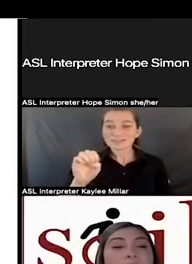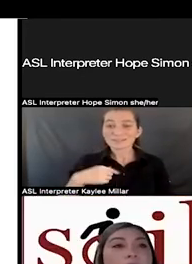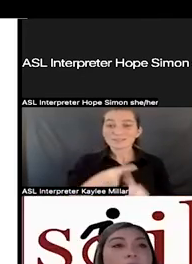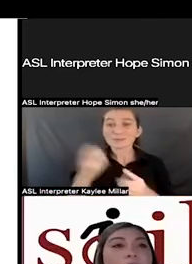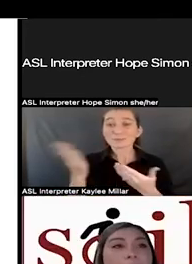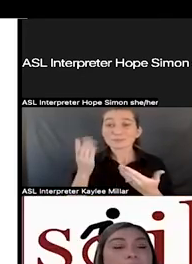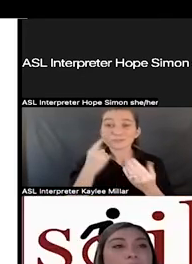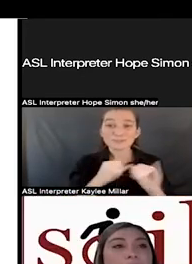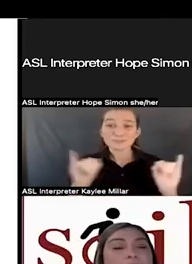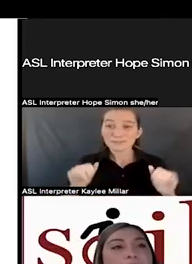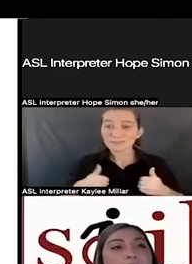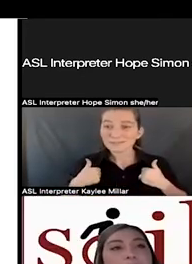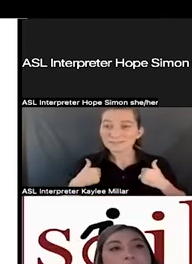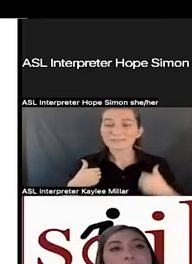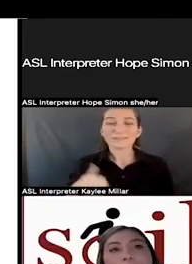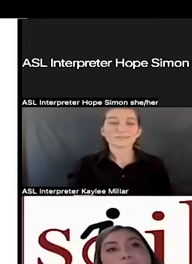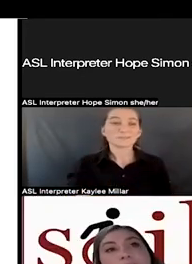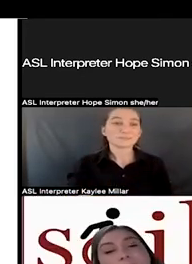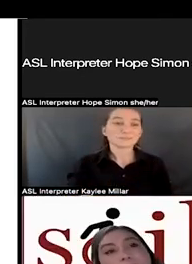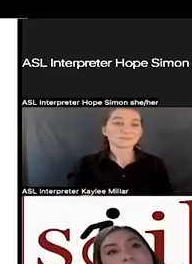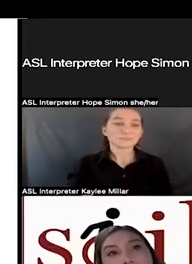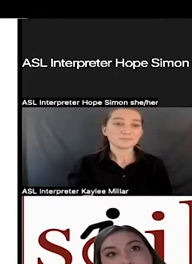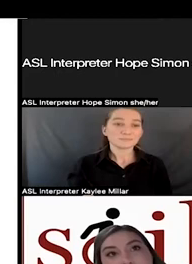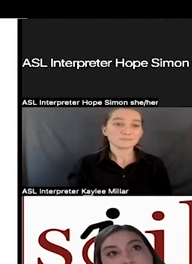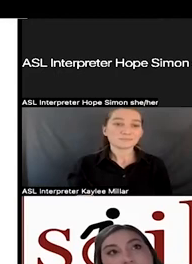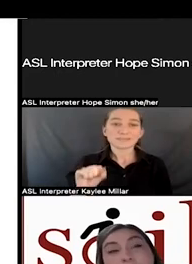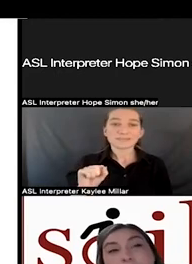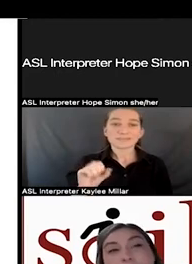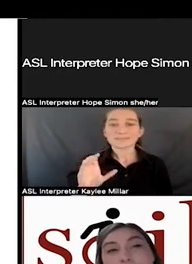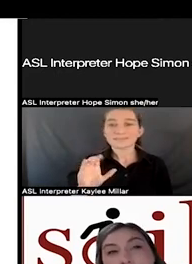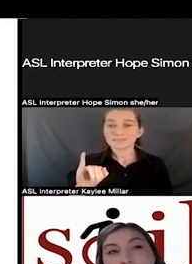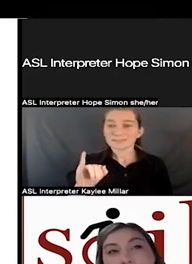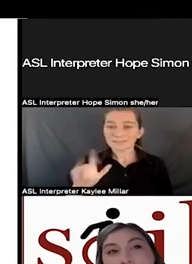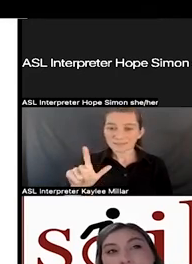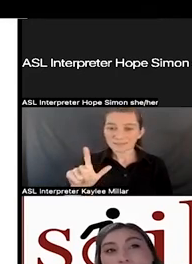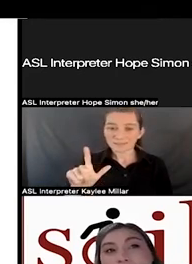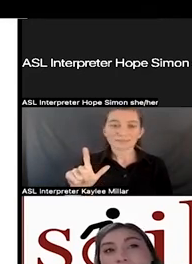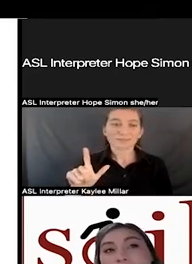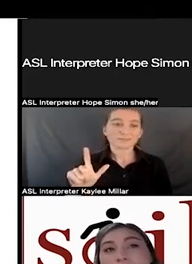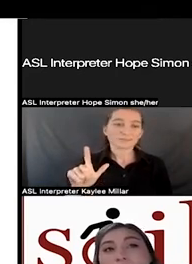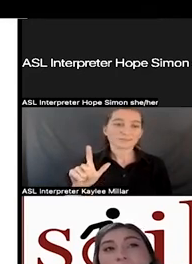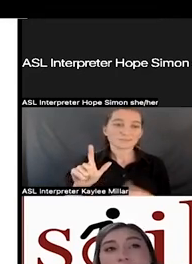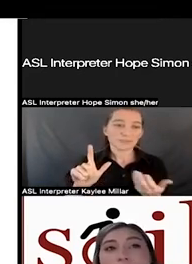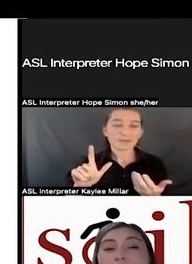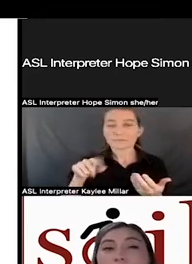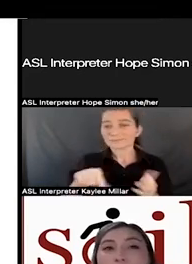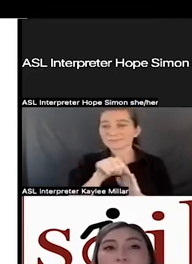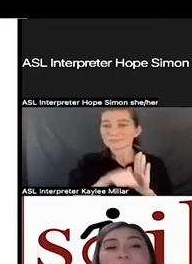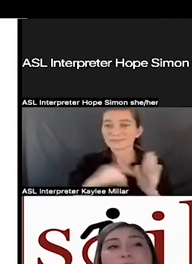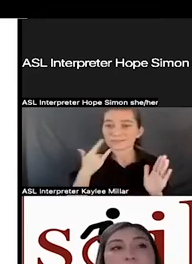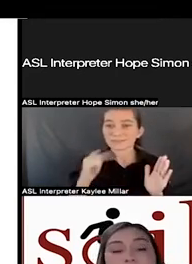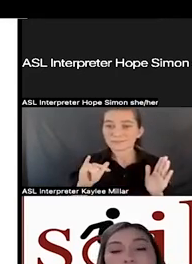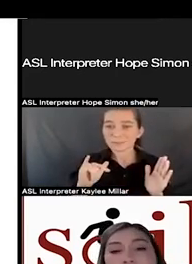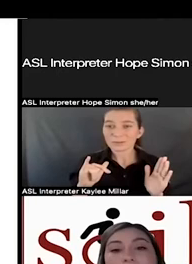Life. SCIL is one of 28 independent living centers in the state of California. We provide services to all